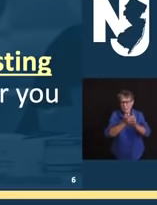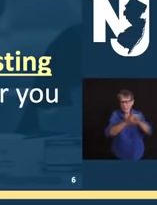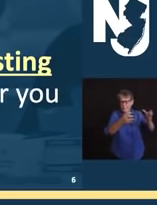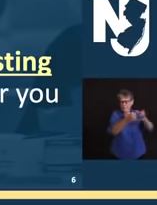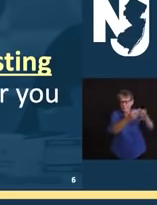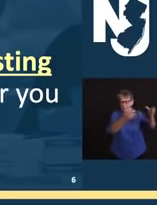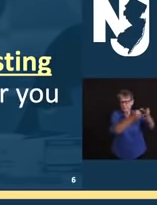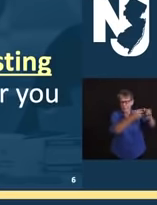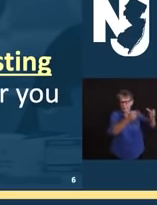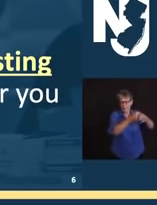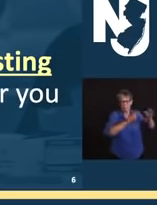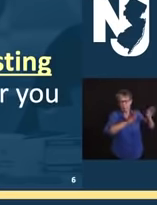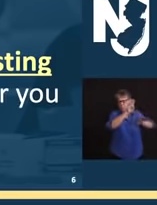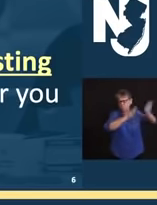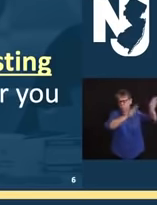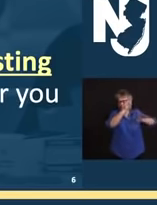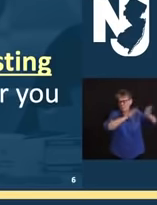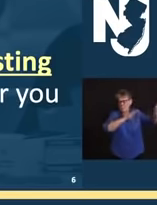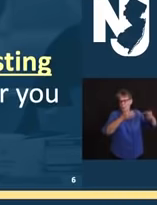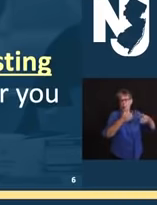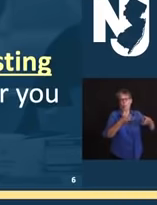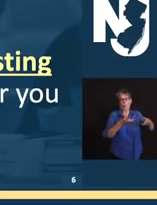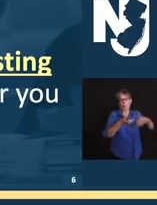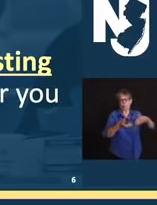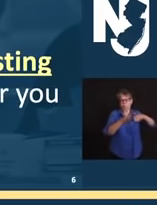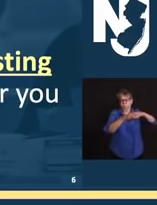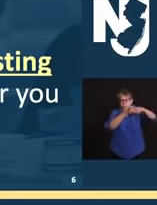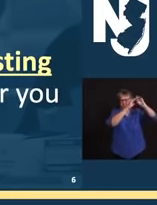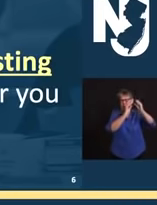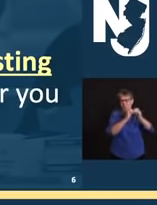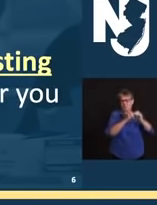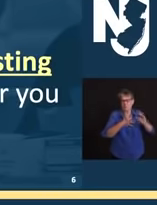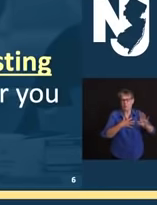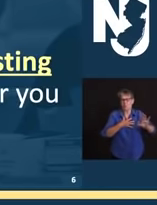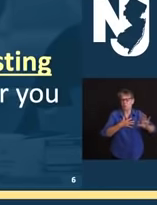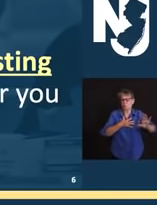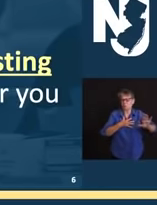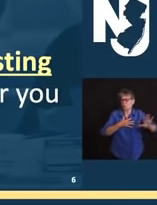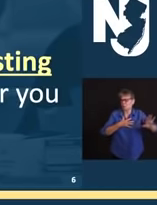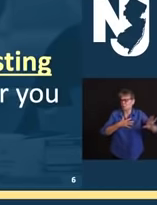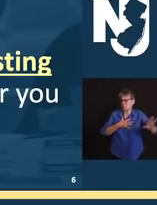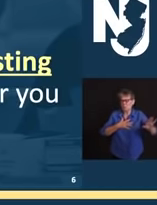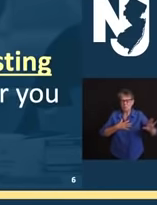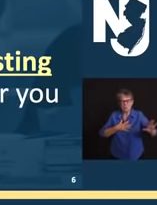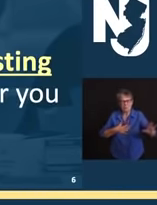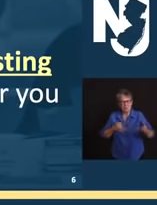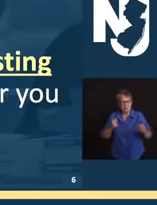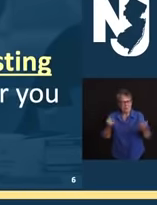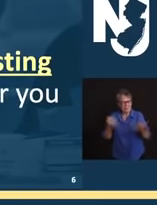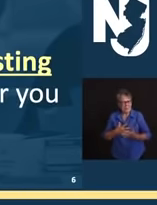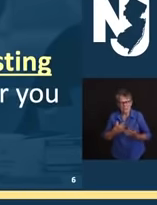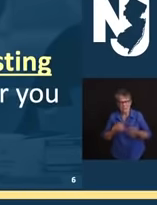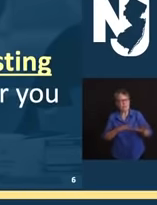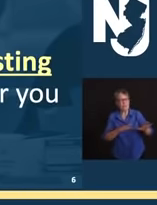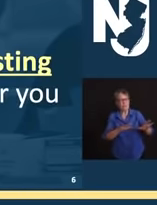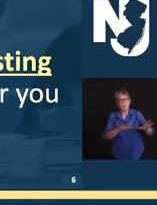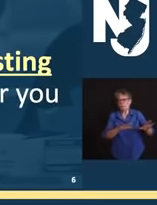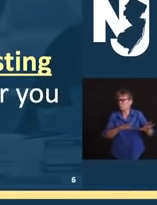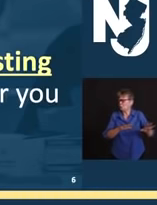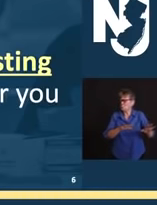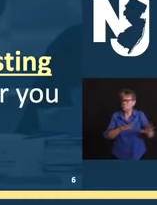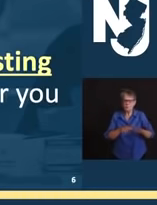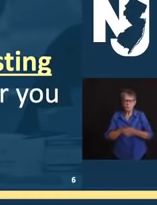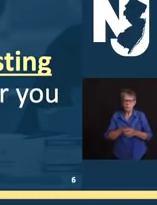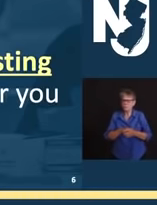raw materials are now going all across the country to places where they were not going several months ago, and that has